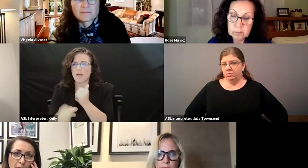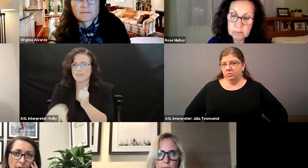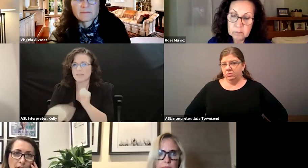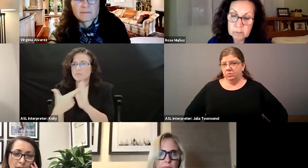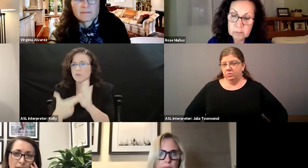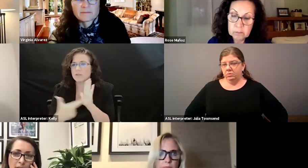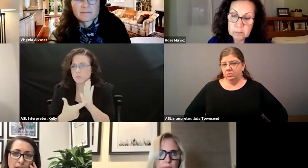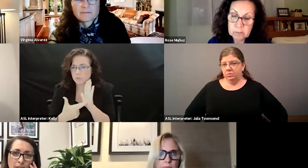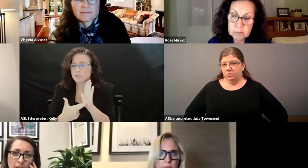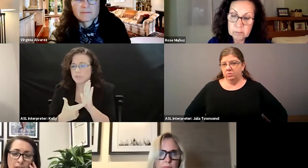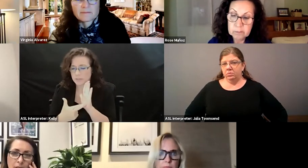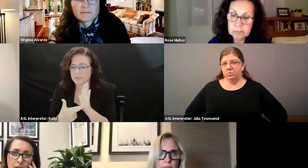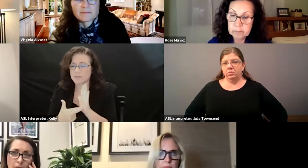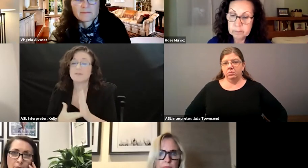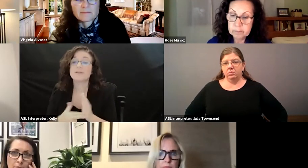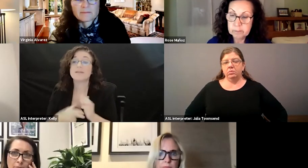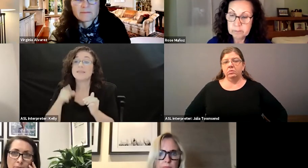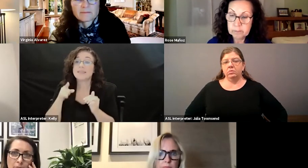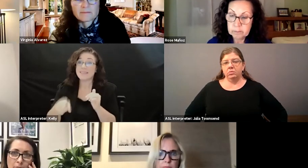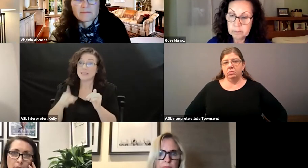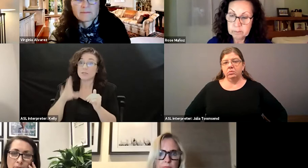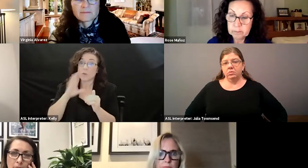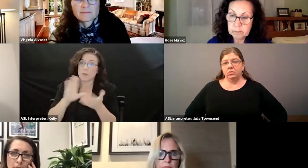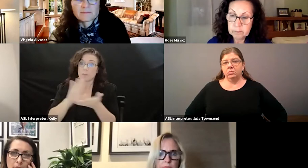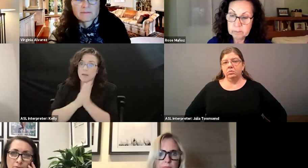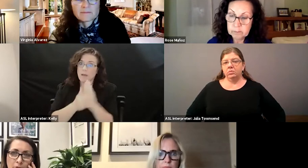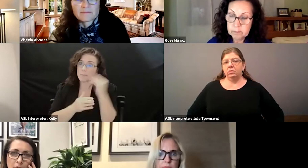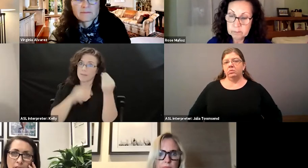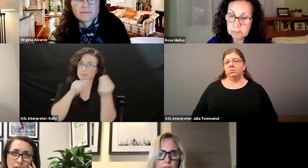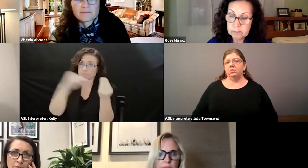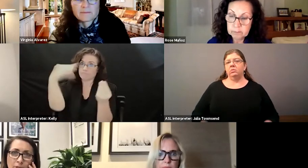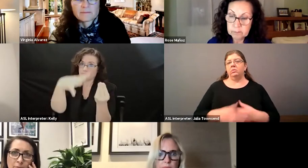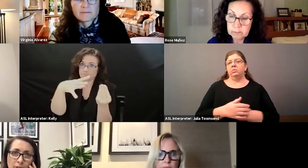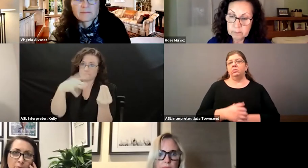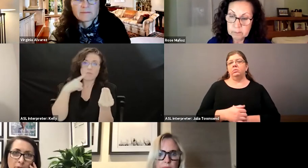the forefront of all decisions made by the district thank you